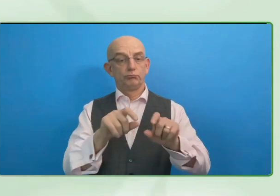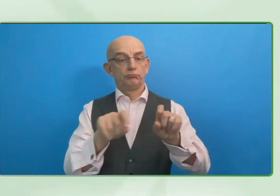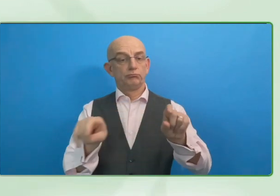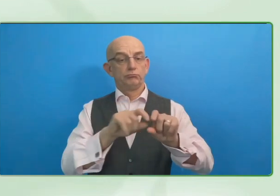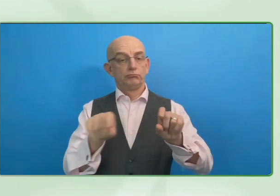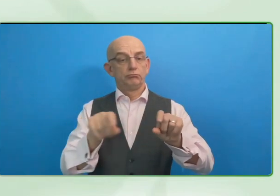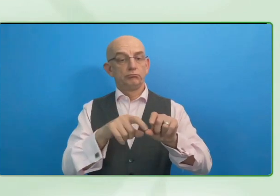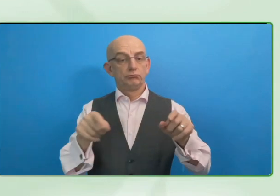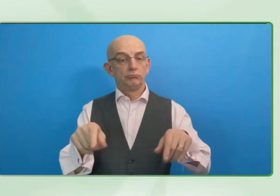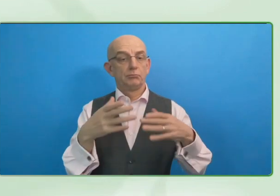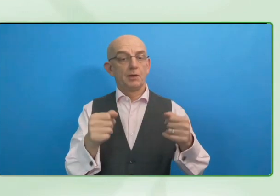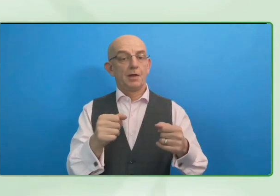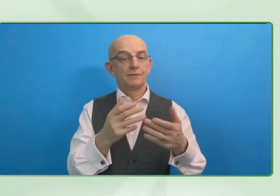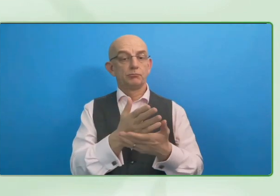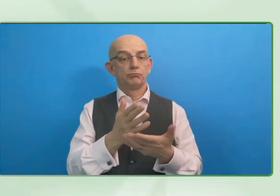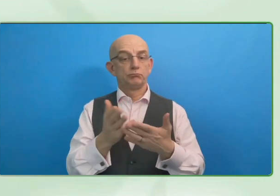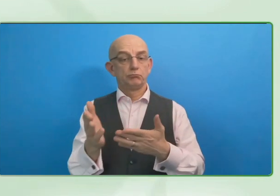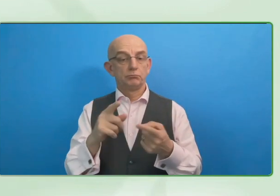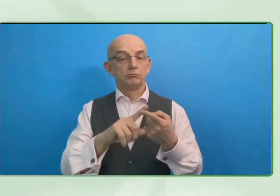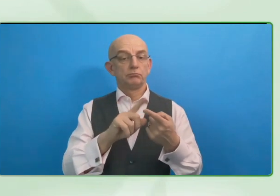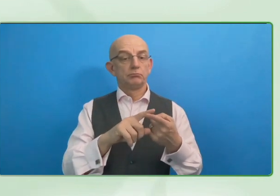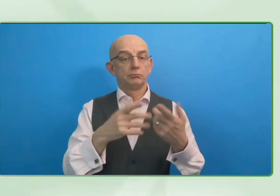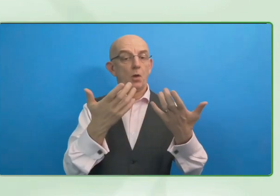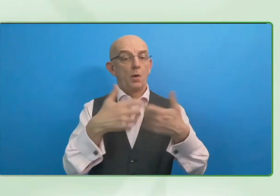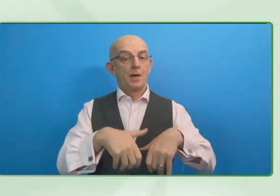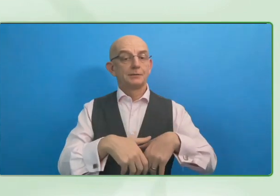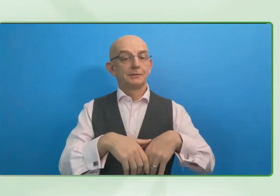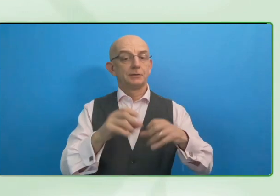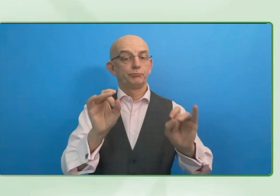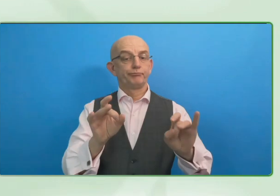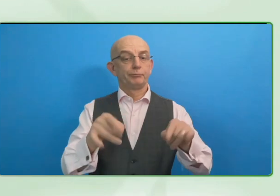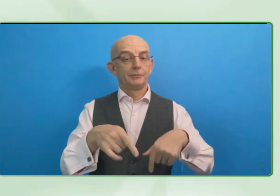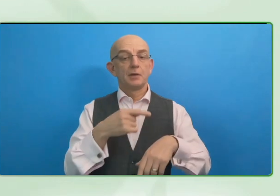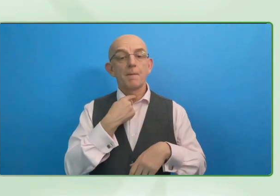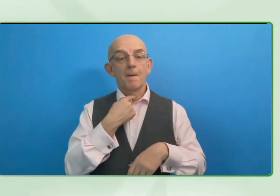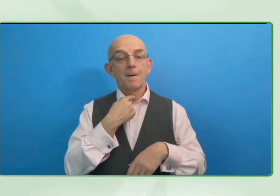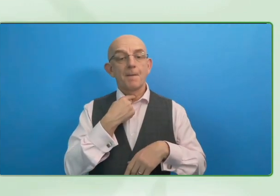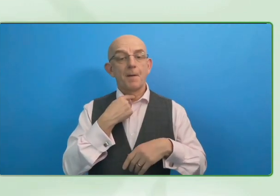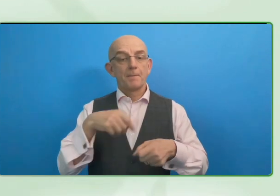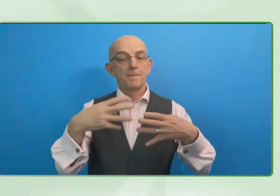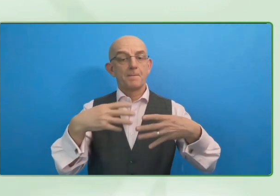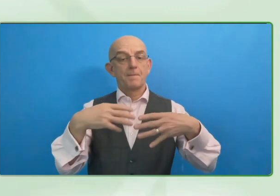transcription, and one can be like the transcription through like the real professional.